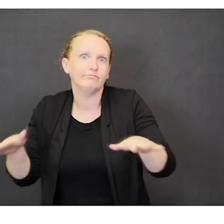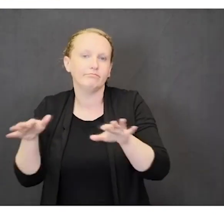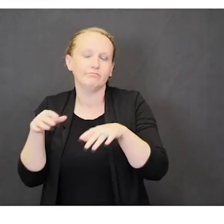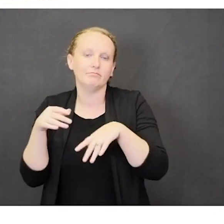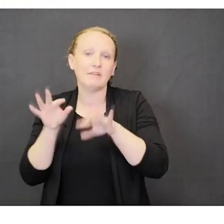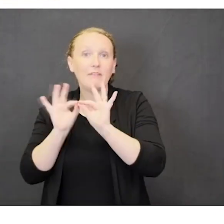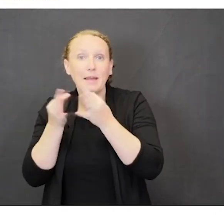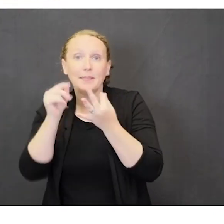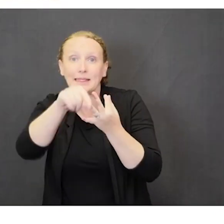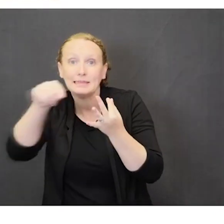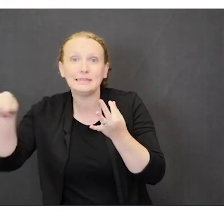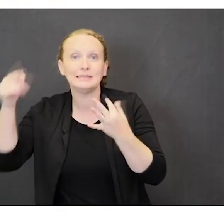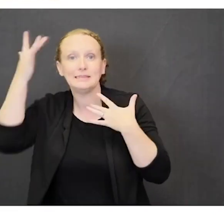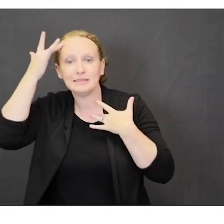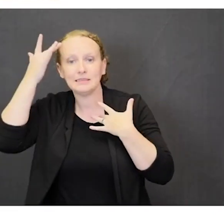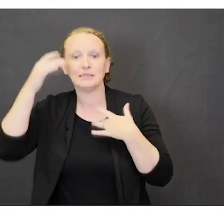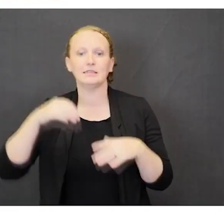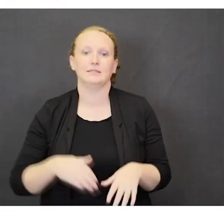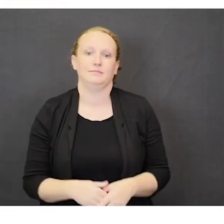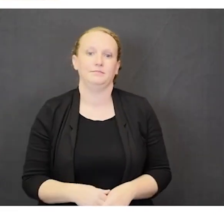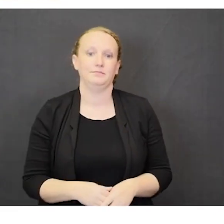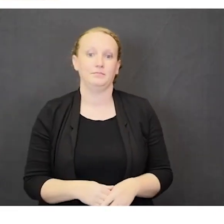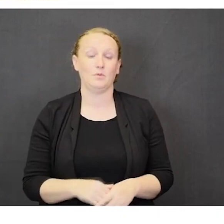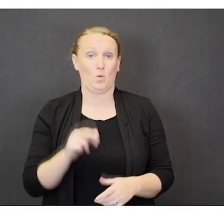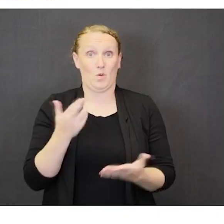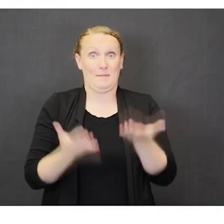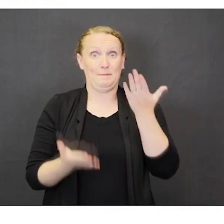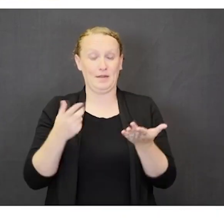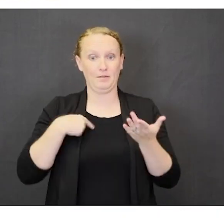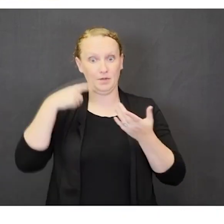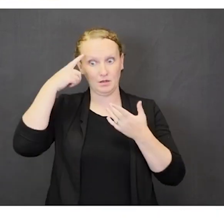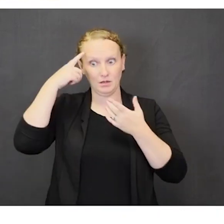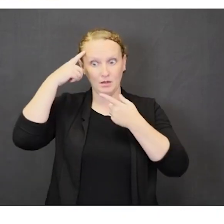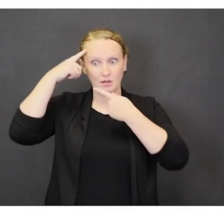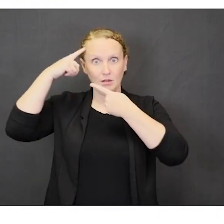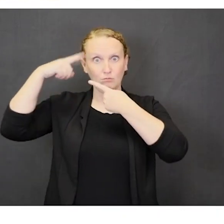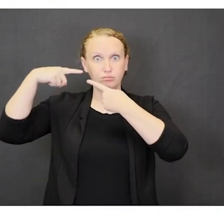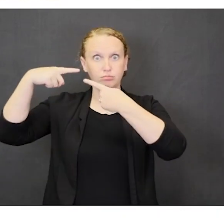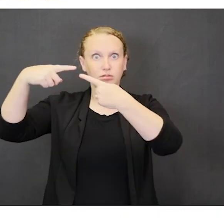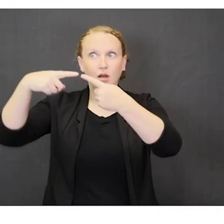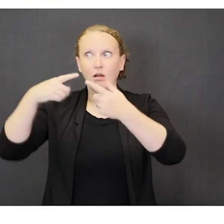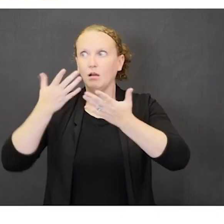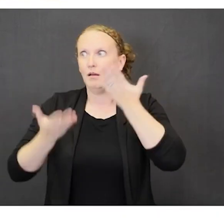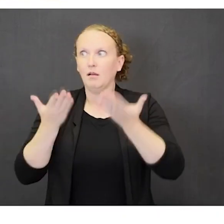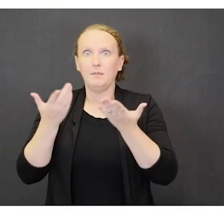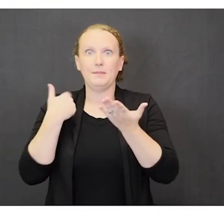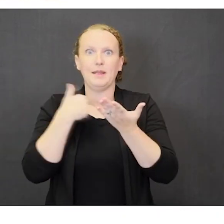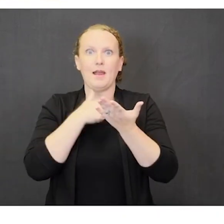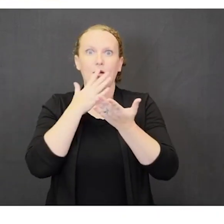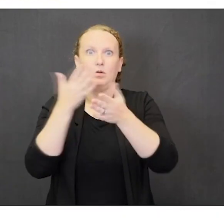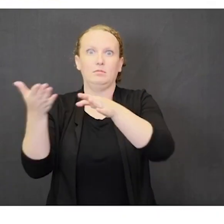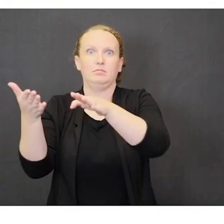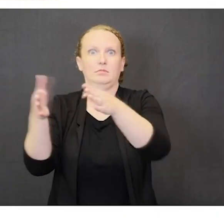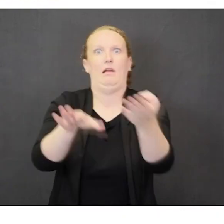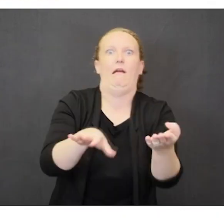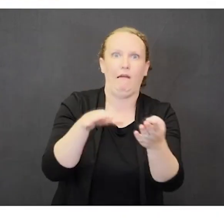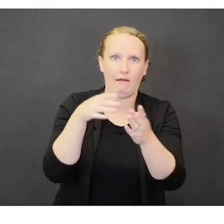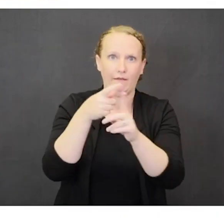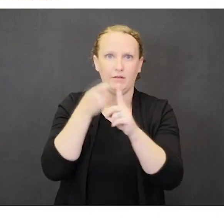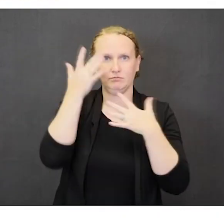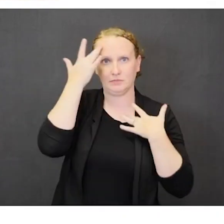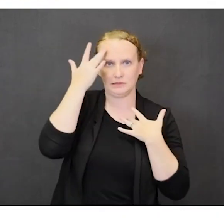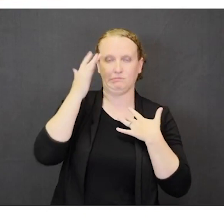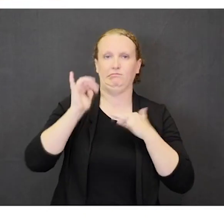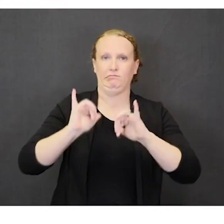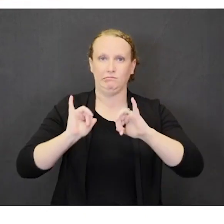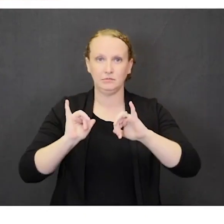some of you are actually going so far as thinking, and I may die from this. So let's all pause and just take